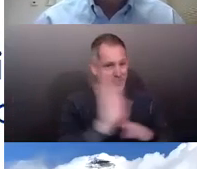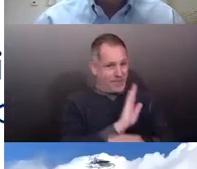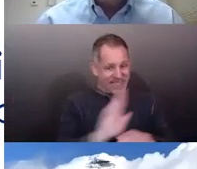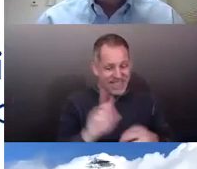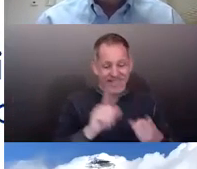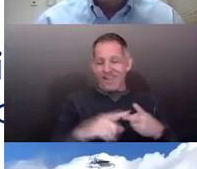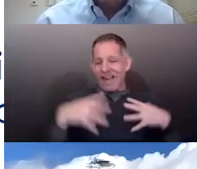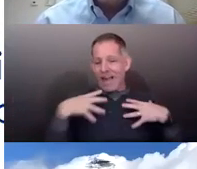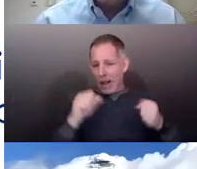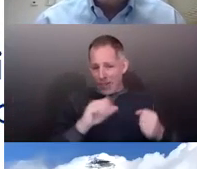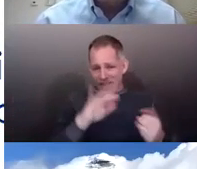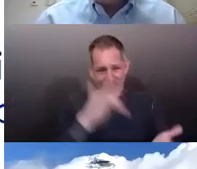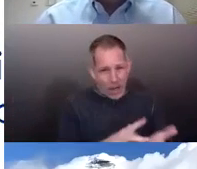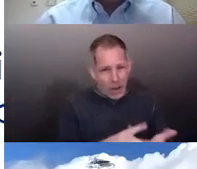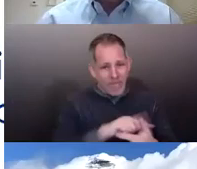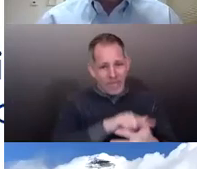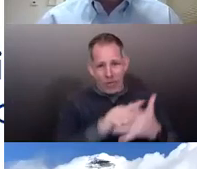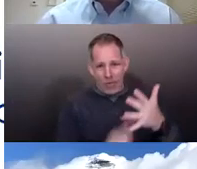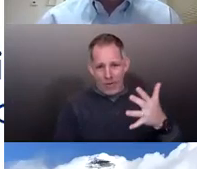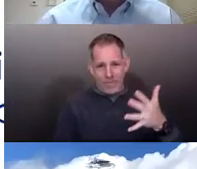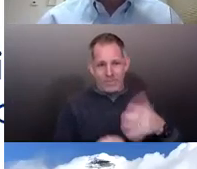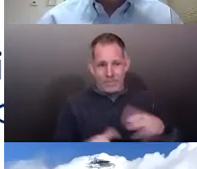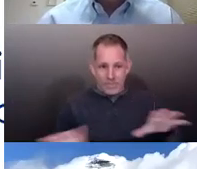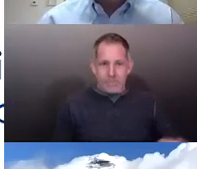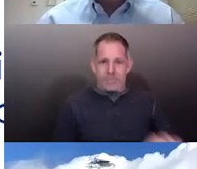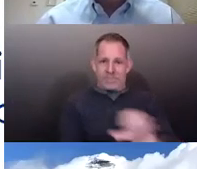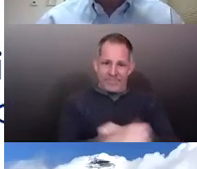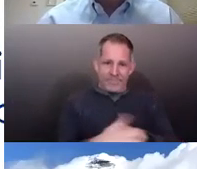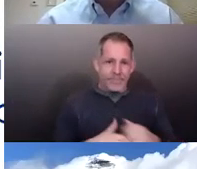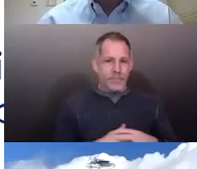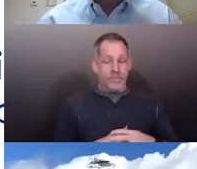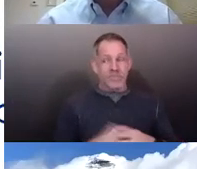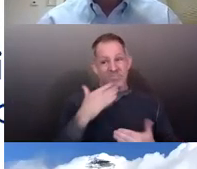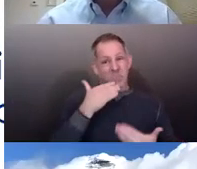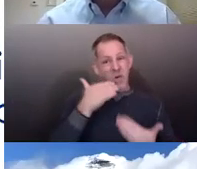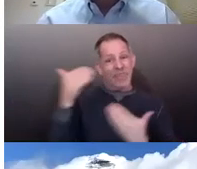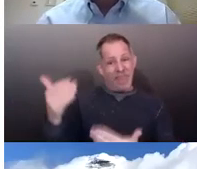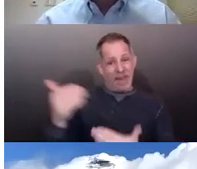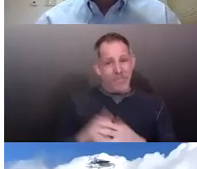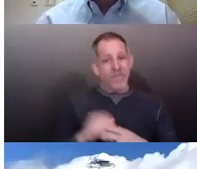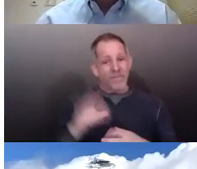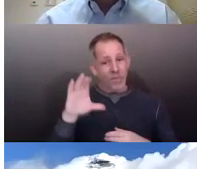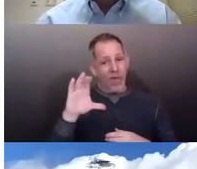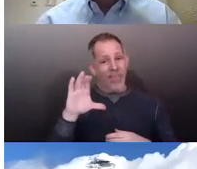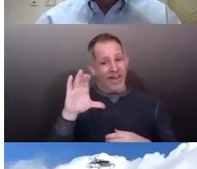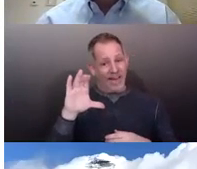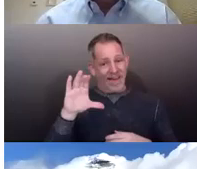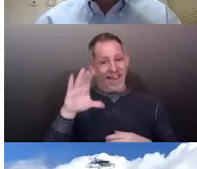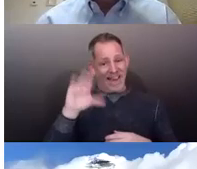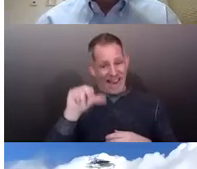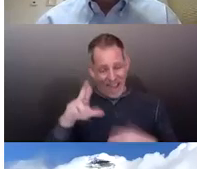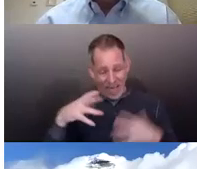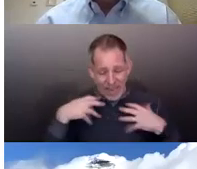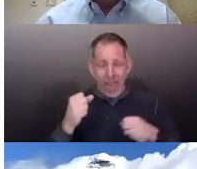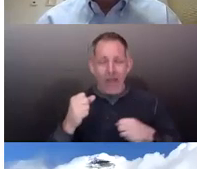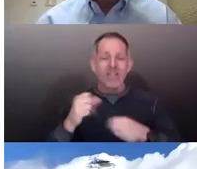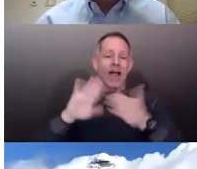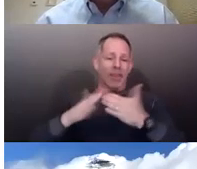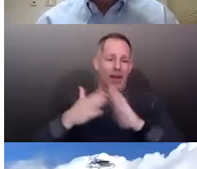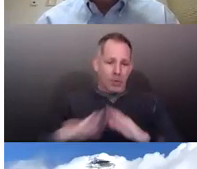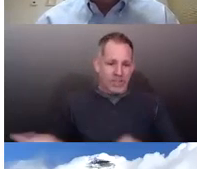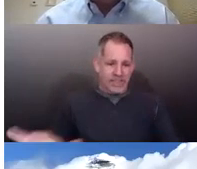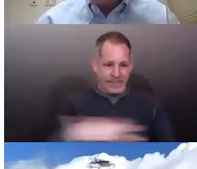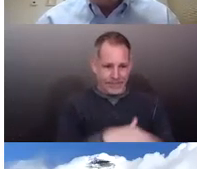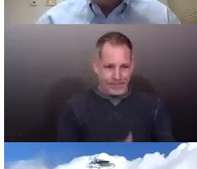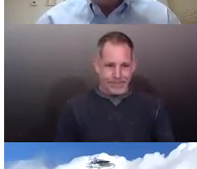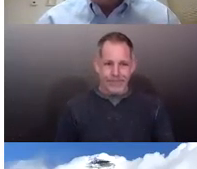which I'm most grateful on behalf of the health district and the community. So These are